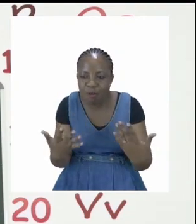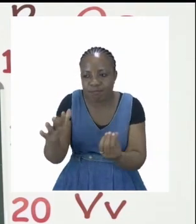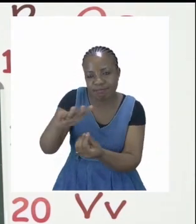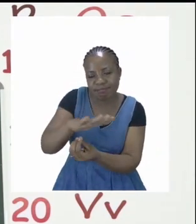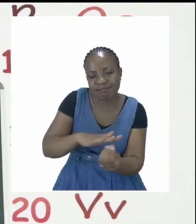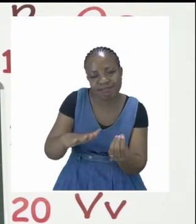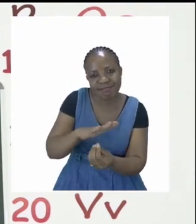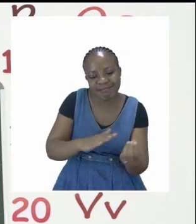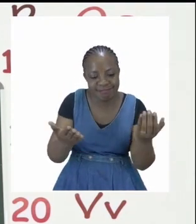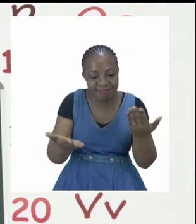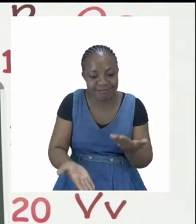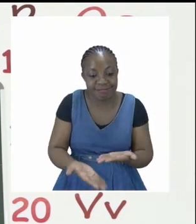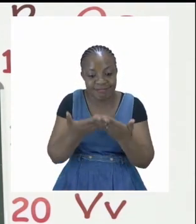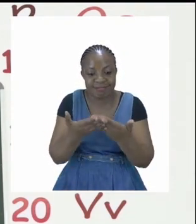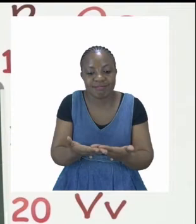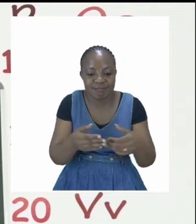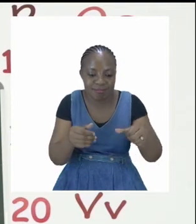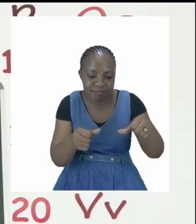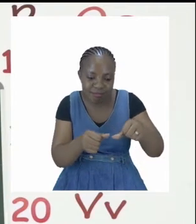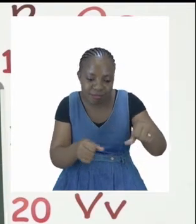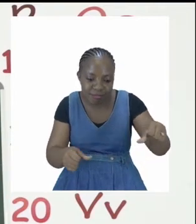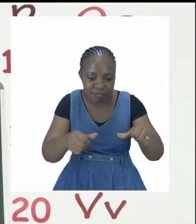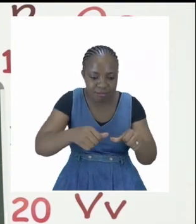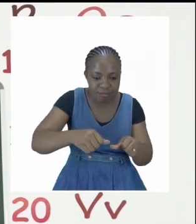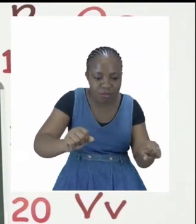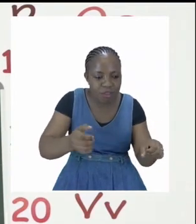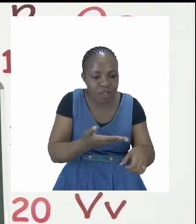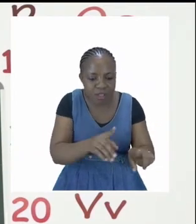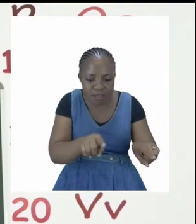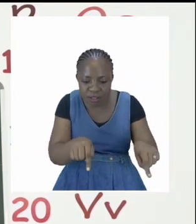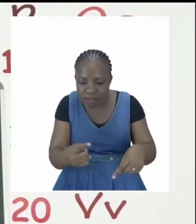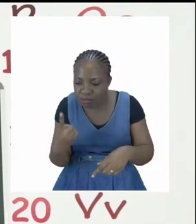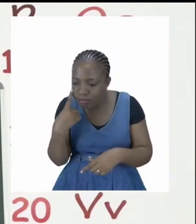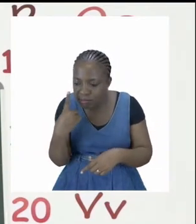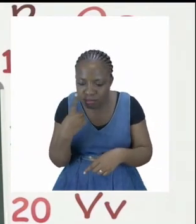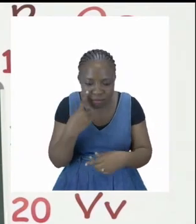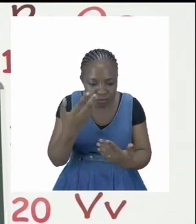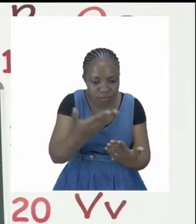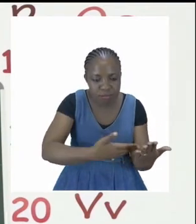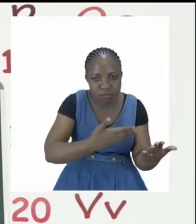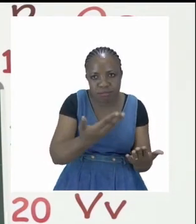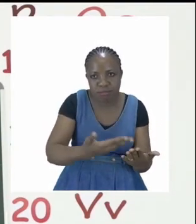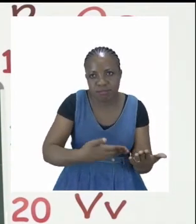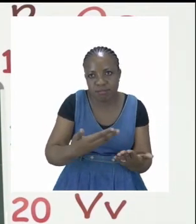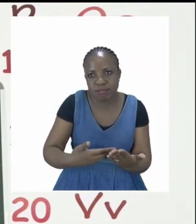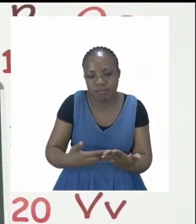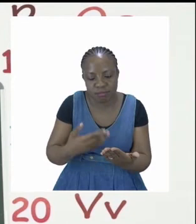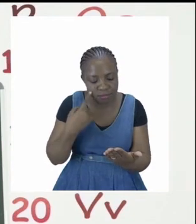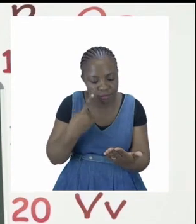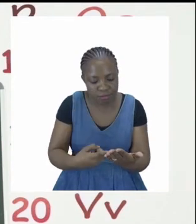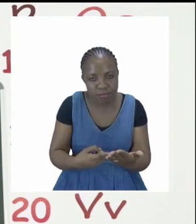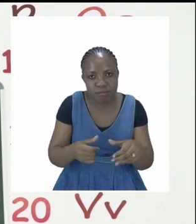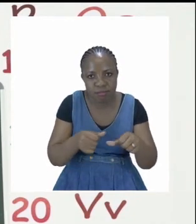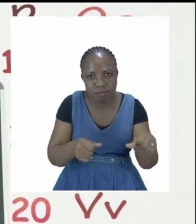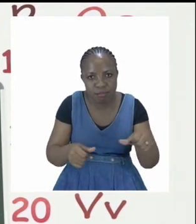to measure all the items that you can see on the paper. And this